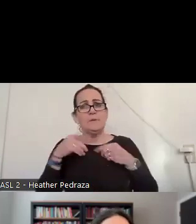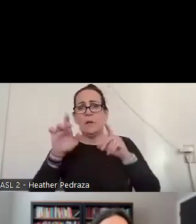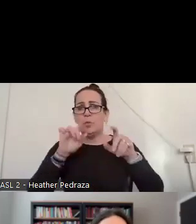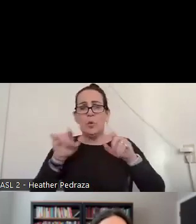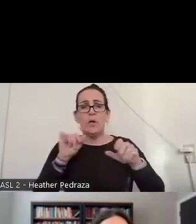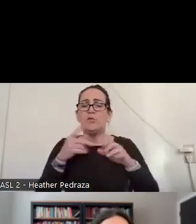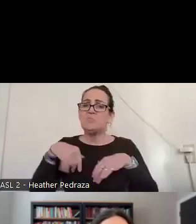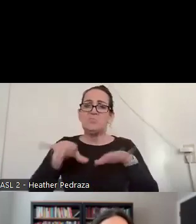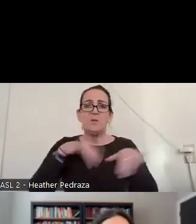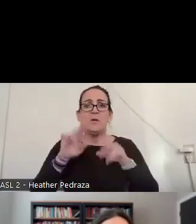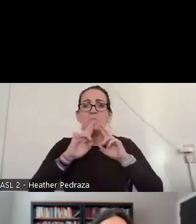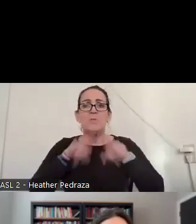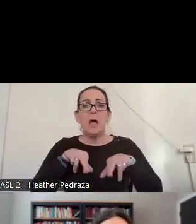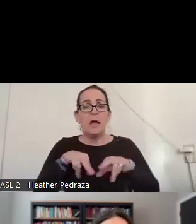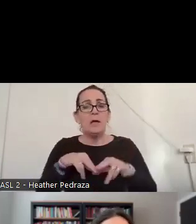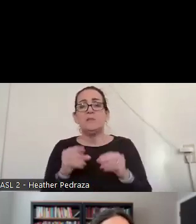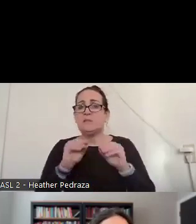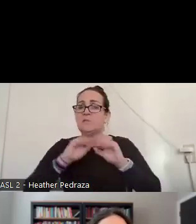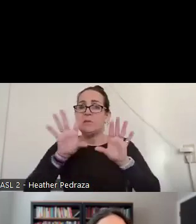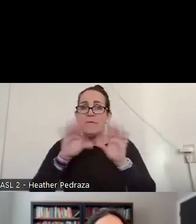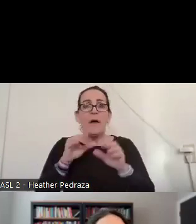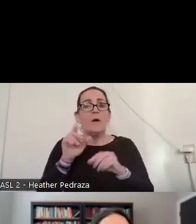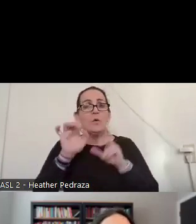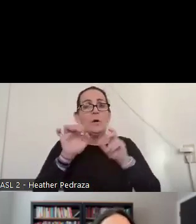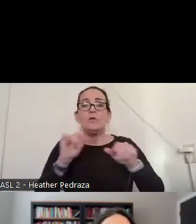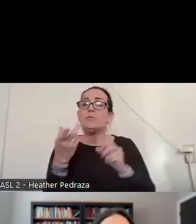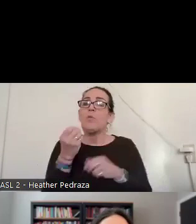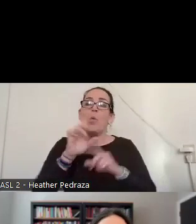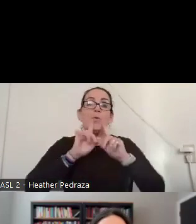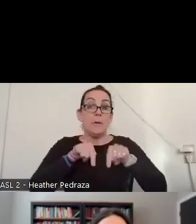general reactions, clarifying questions or comments.